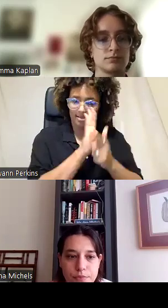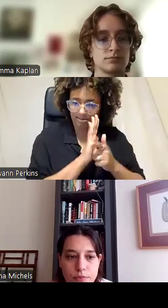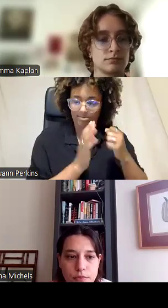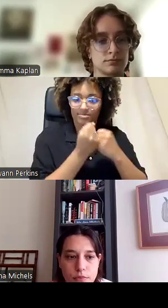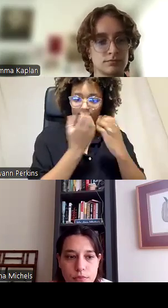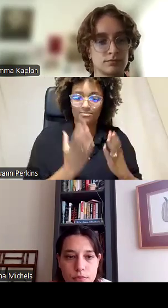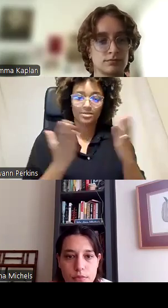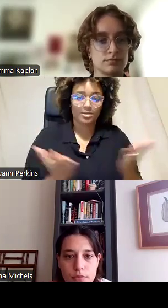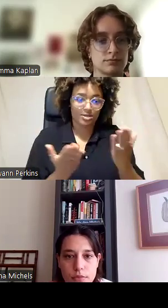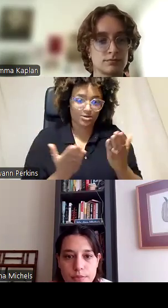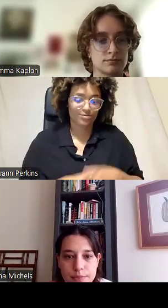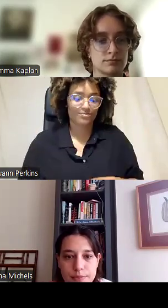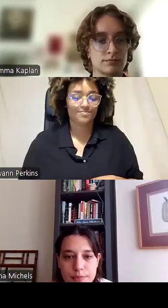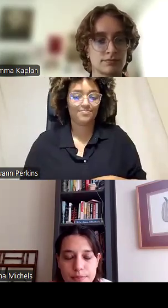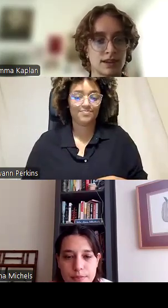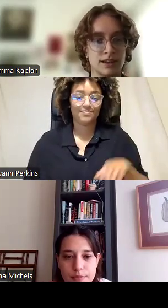Great. And then Emma?